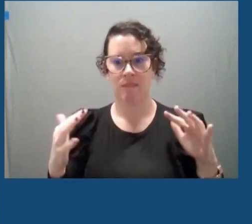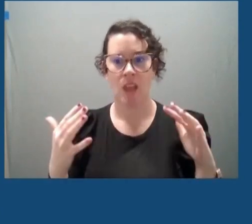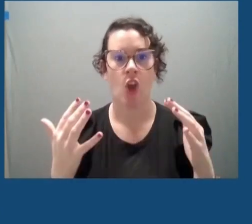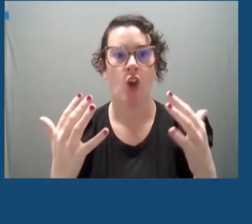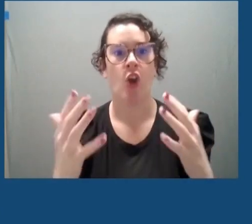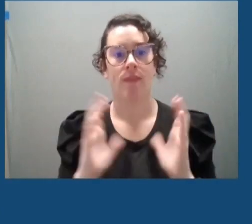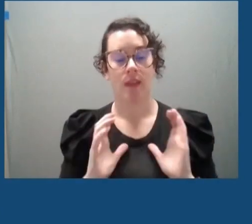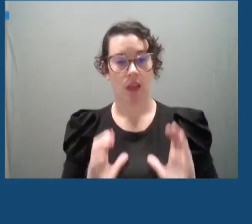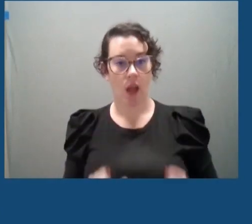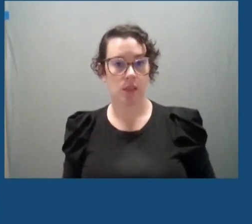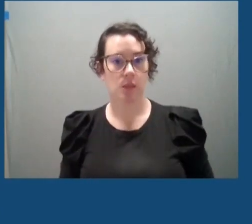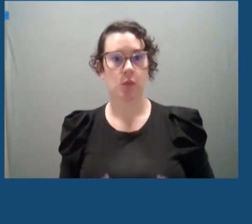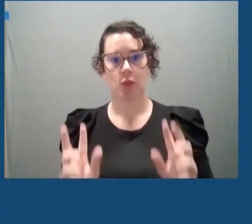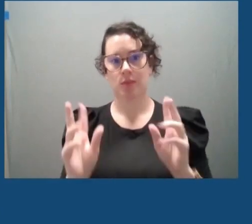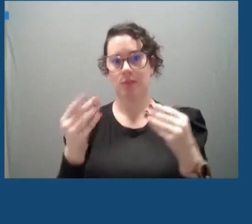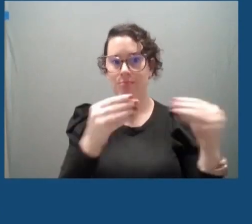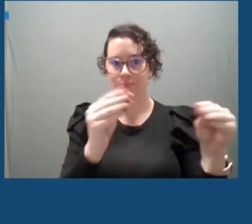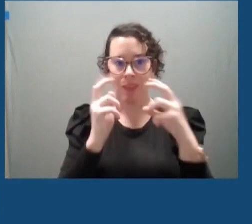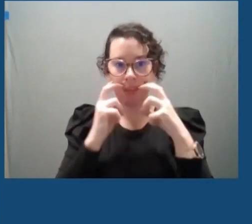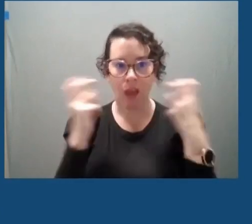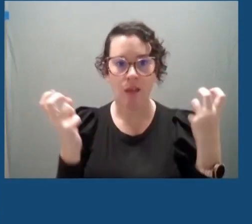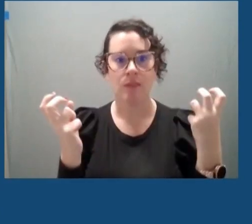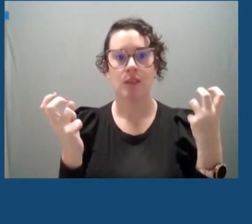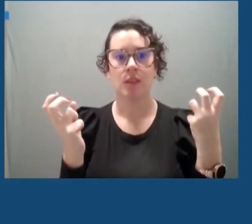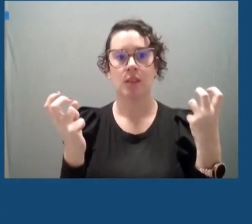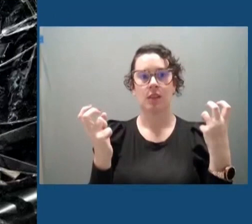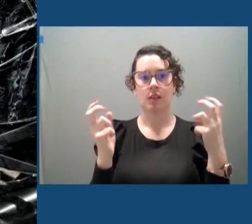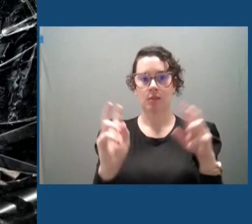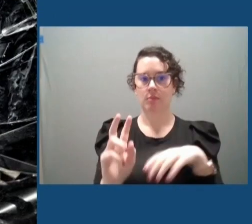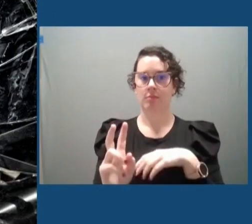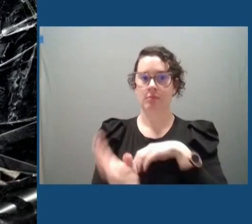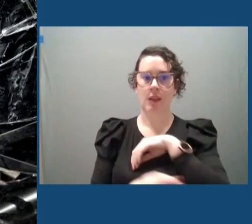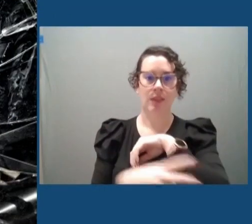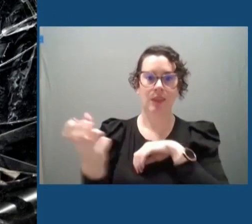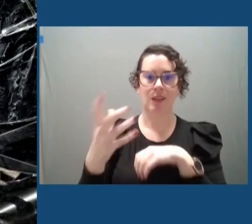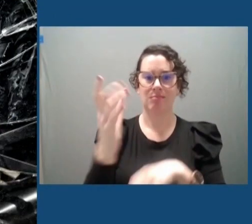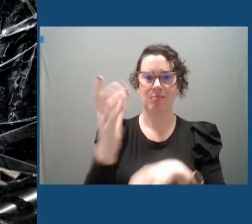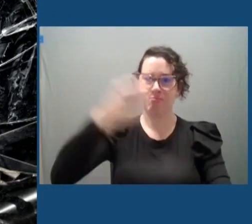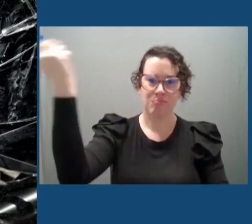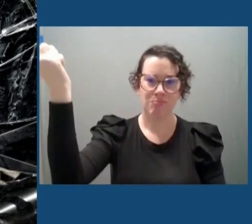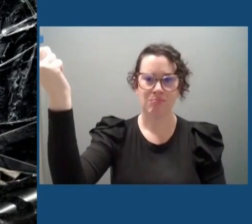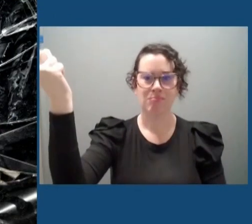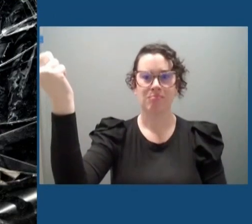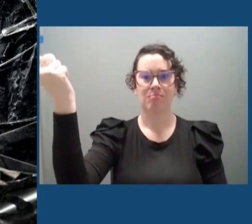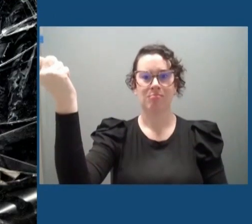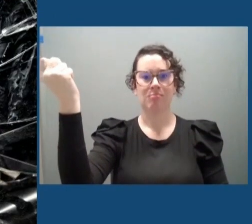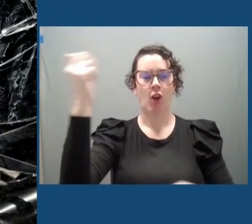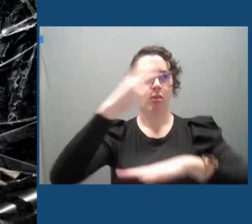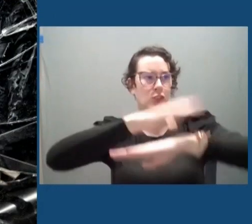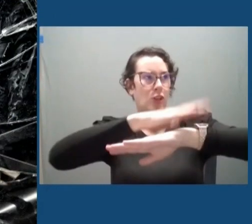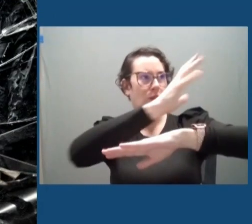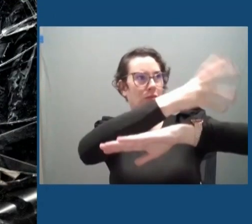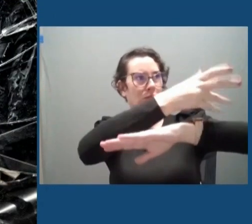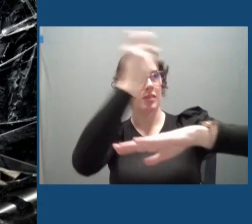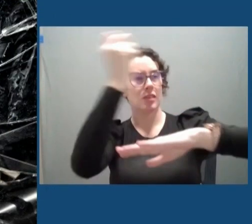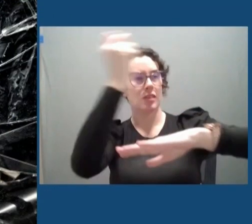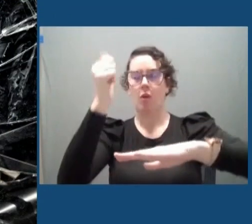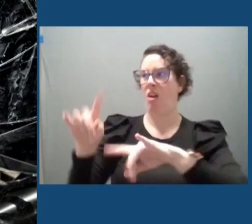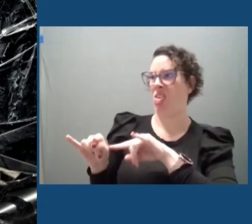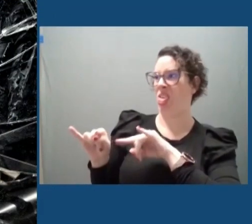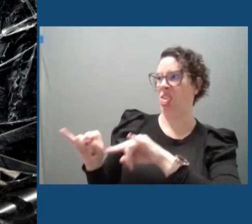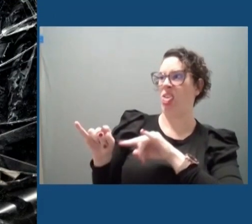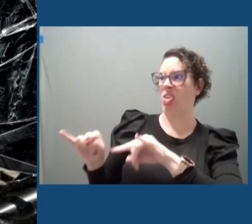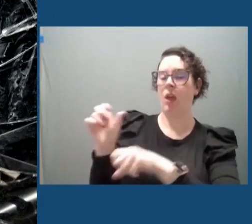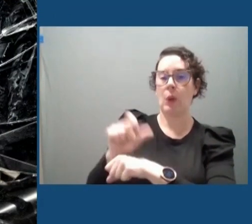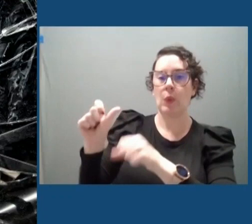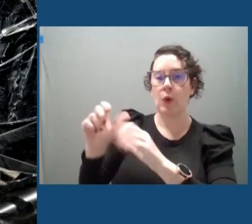workers. Thieves brazenly tear items off the shelves and menace employees.